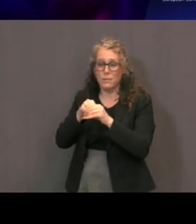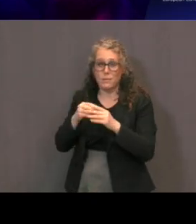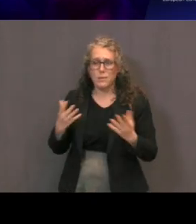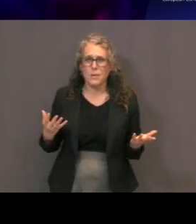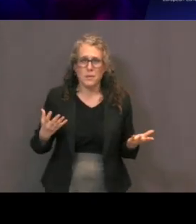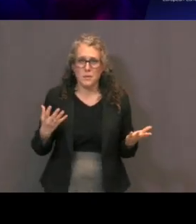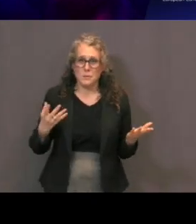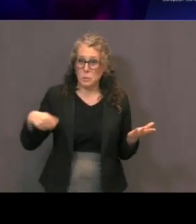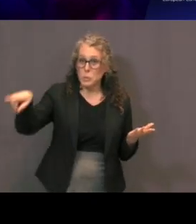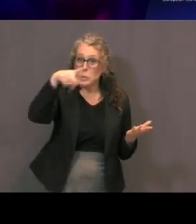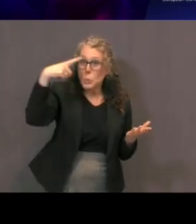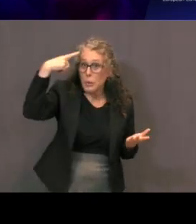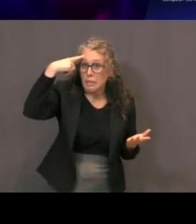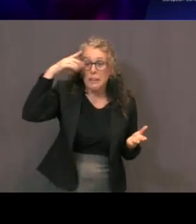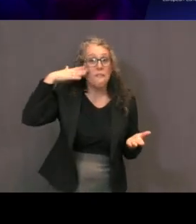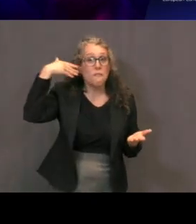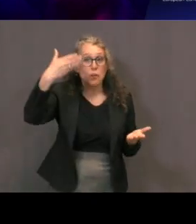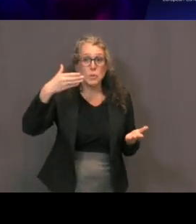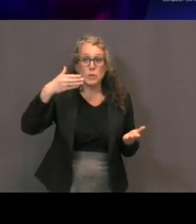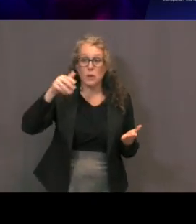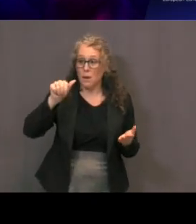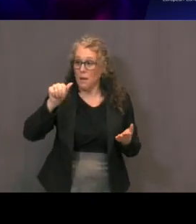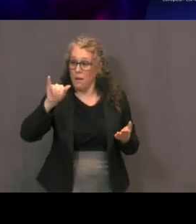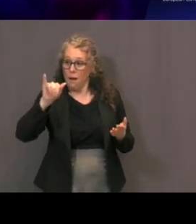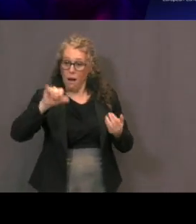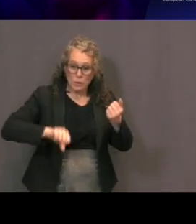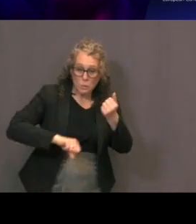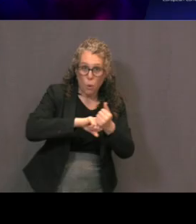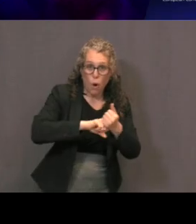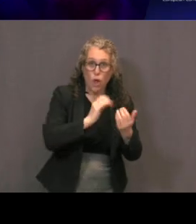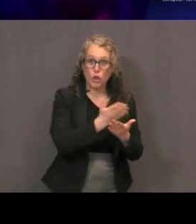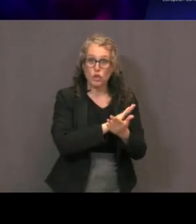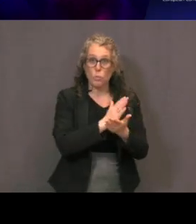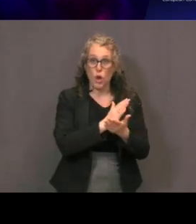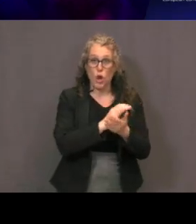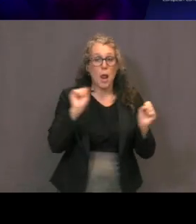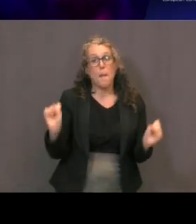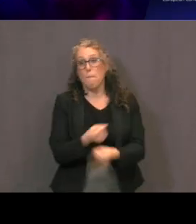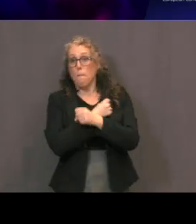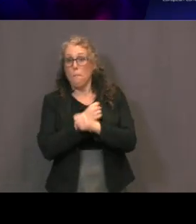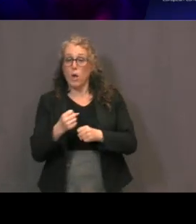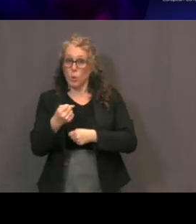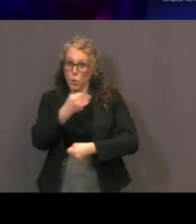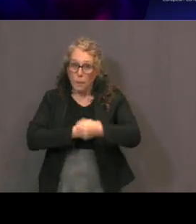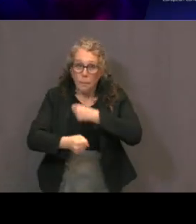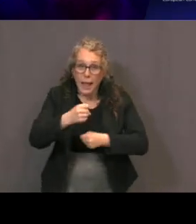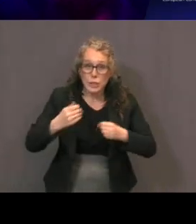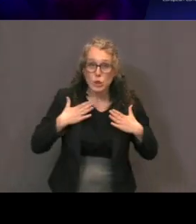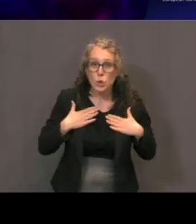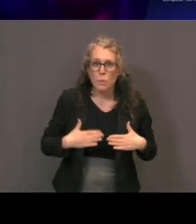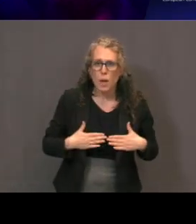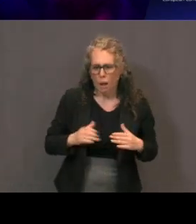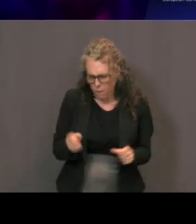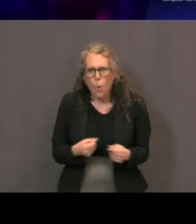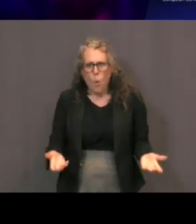seems absurd to assume that AI-supported high-quality interpretation will never replace human